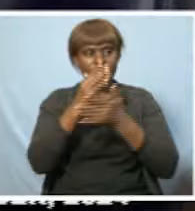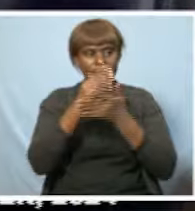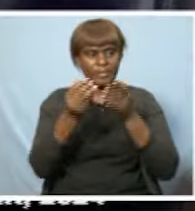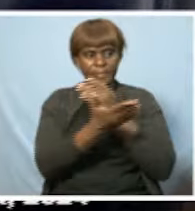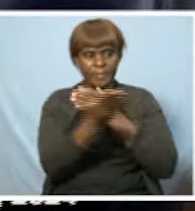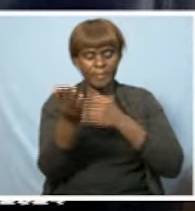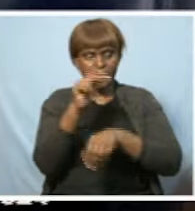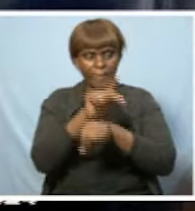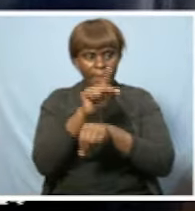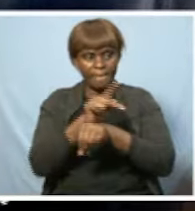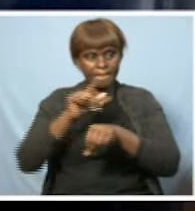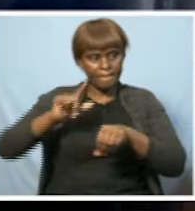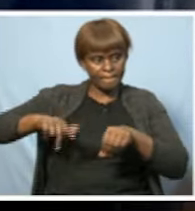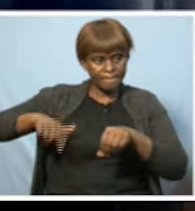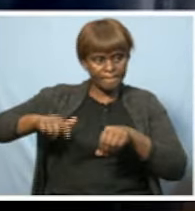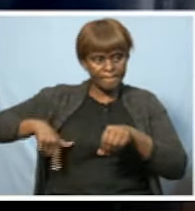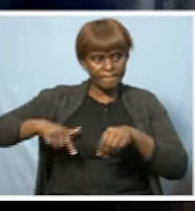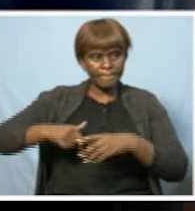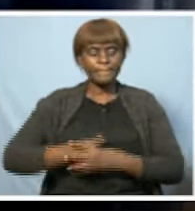projects were delayed.